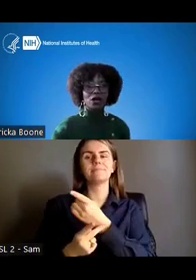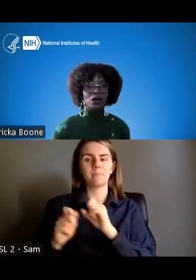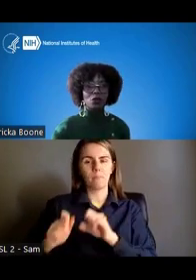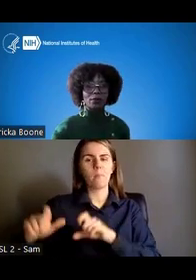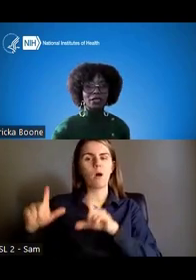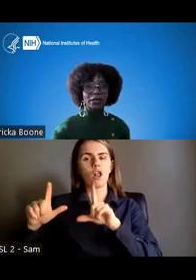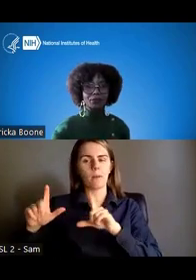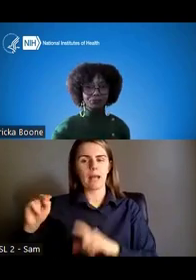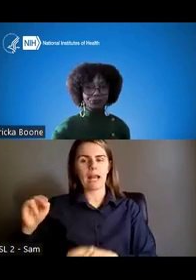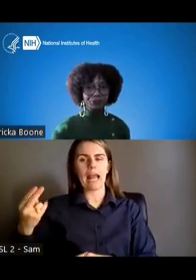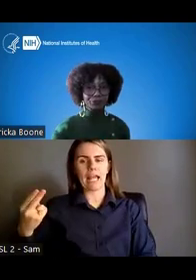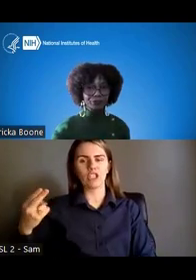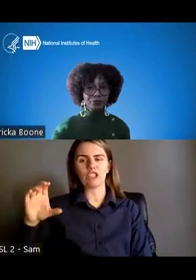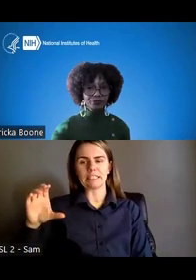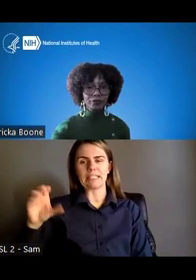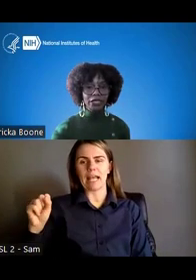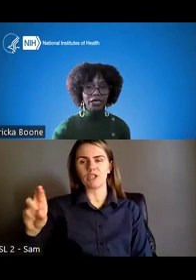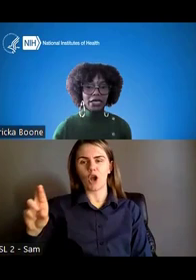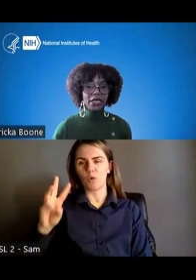CSR website.